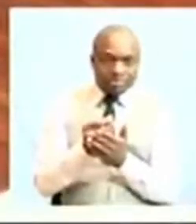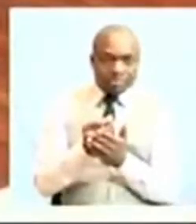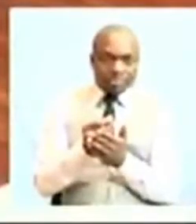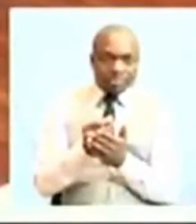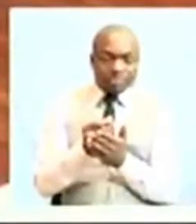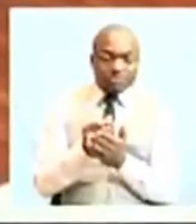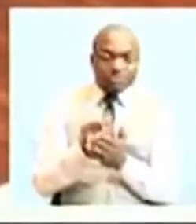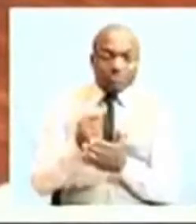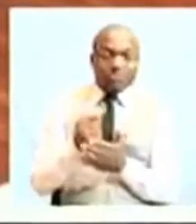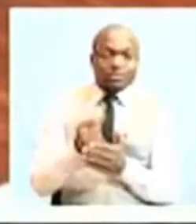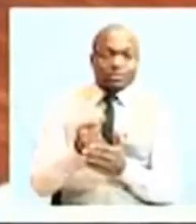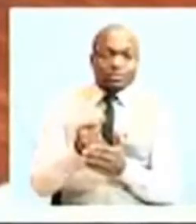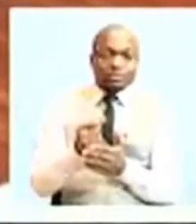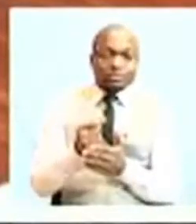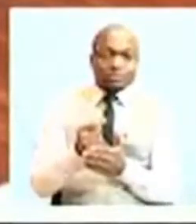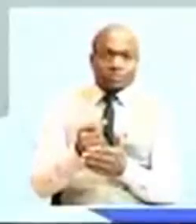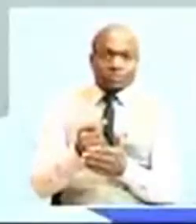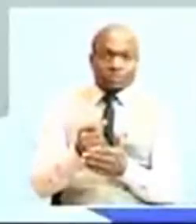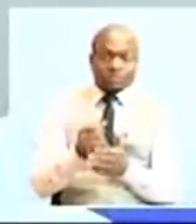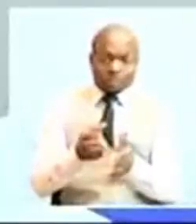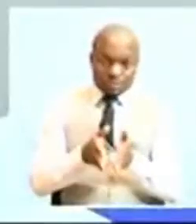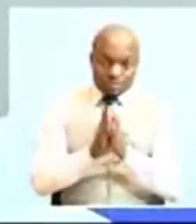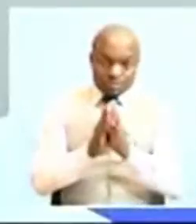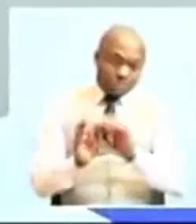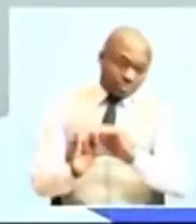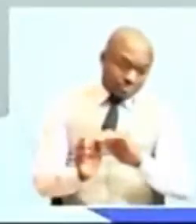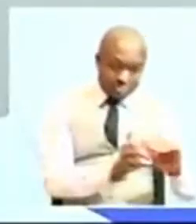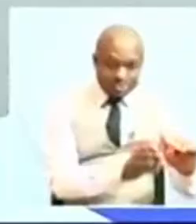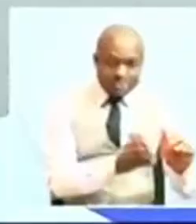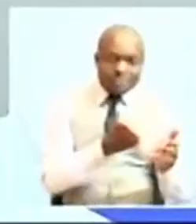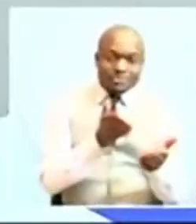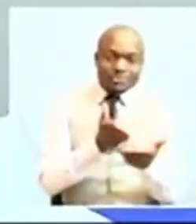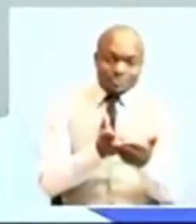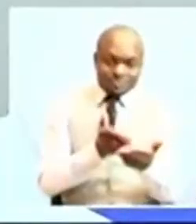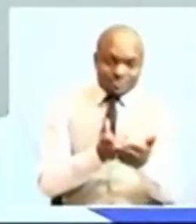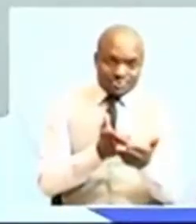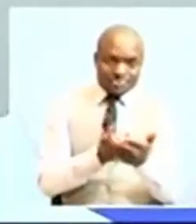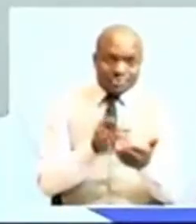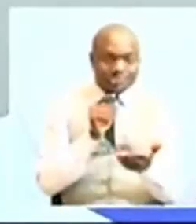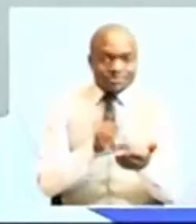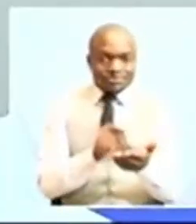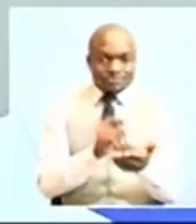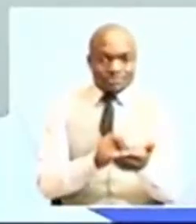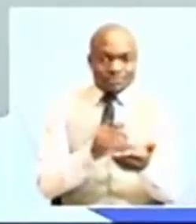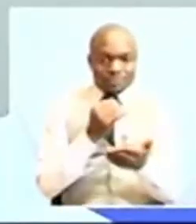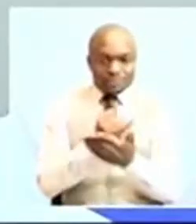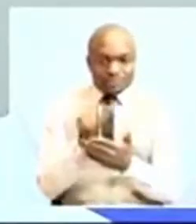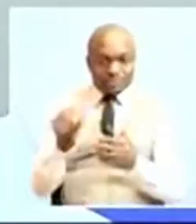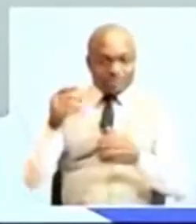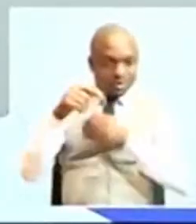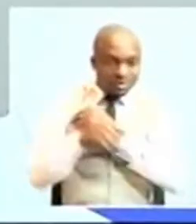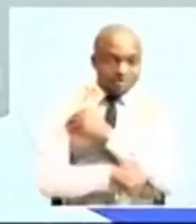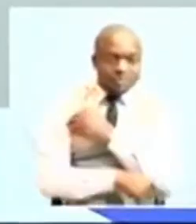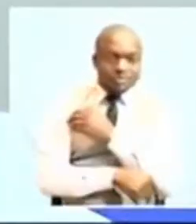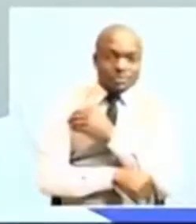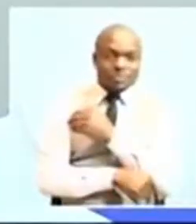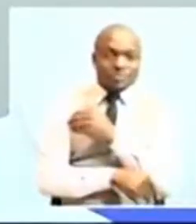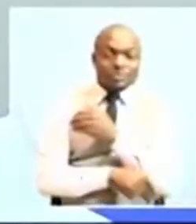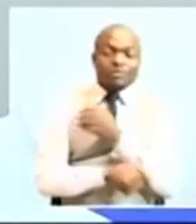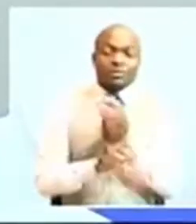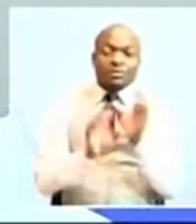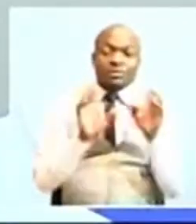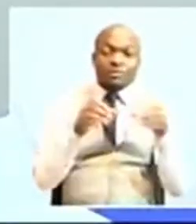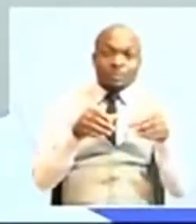Palace. I urge you to skip that one because mostly this issue is beyond the